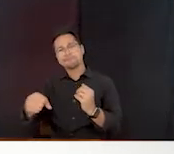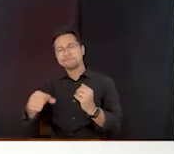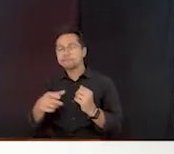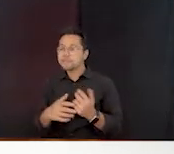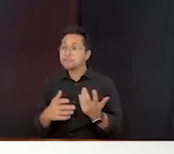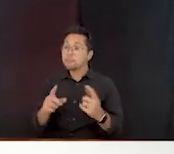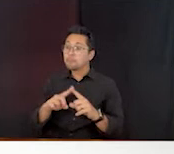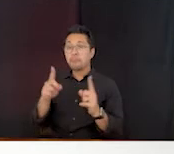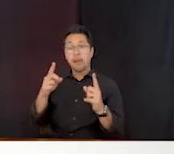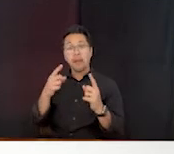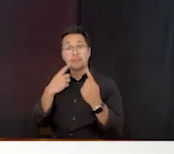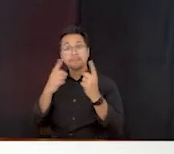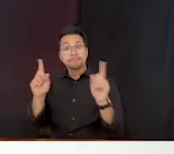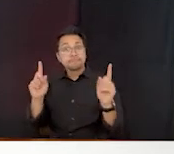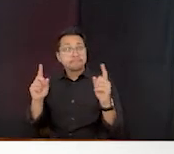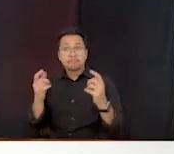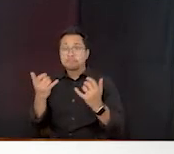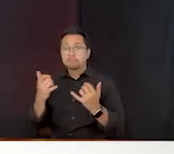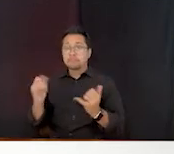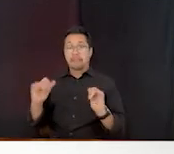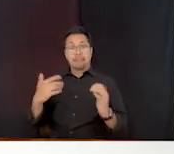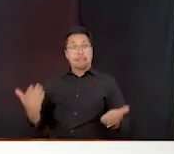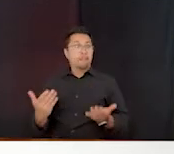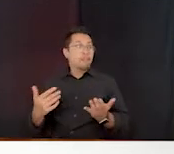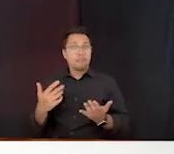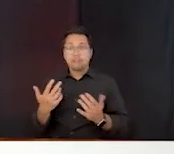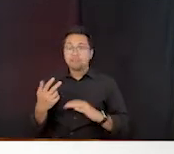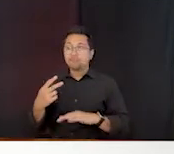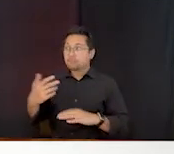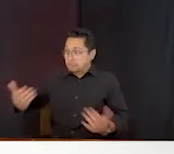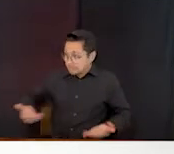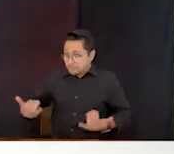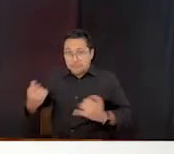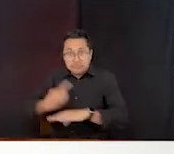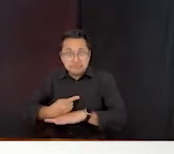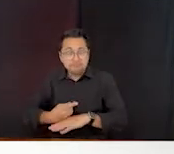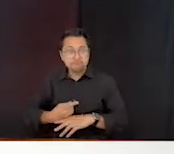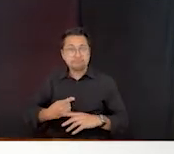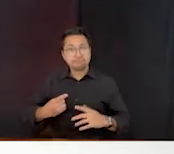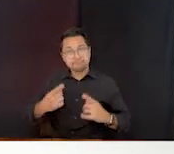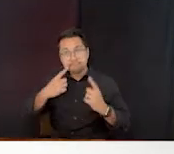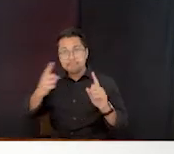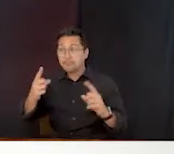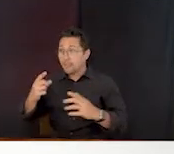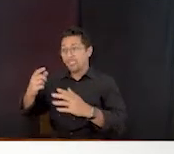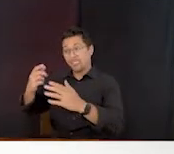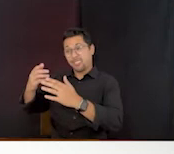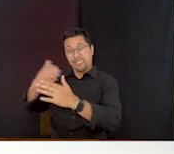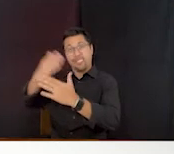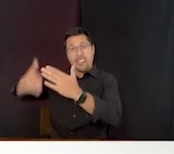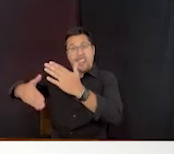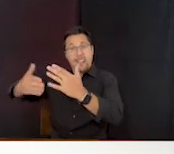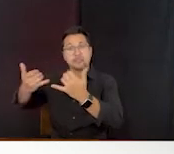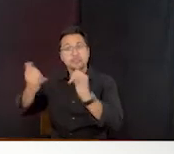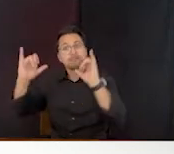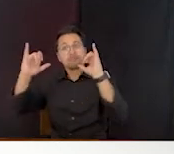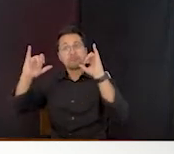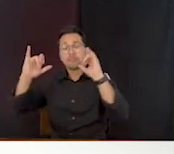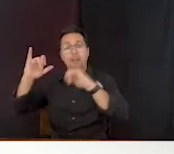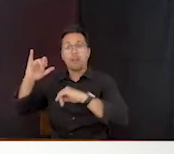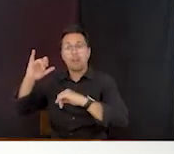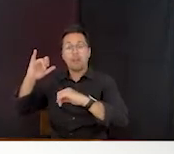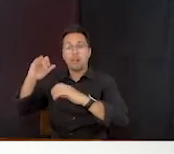Somehow I made it through. I'm still here. I'm still standing. And I made it. And at the end of the day, I got into grad school. So, I guess all that pain and